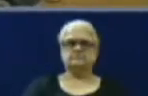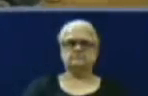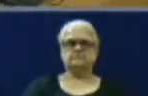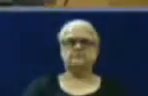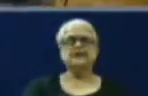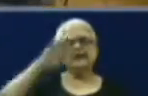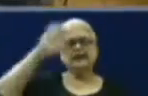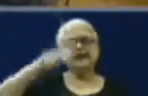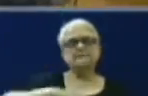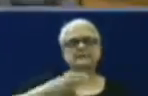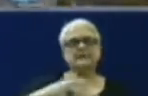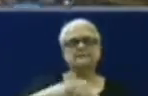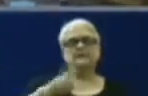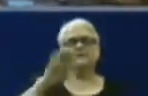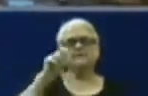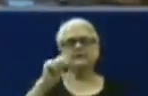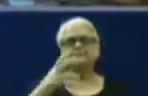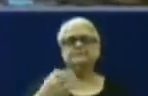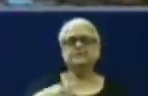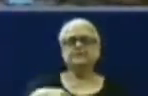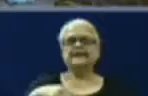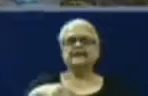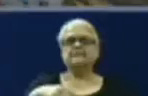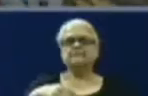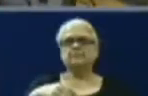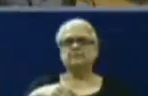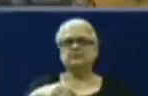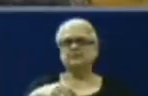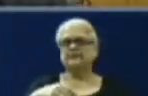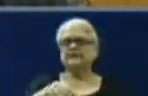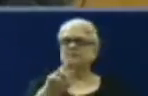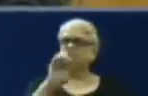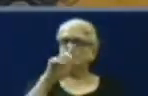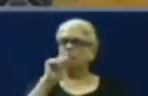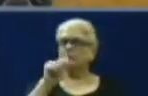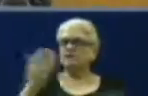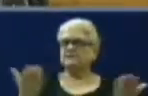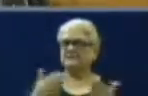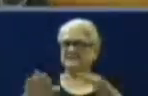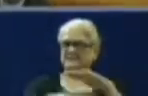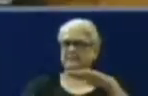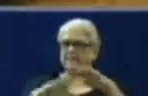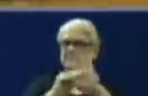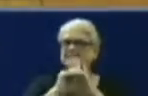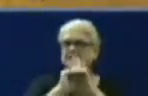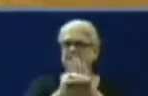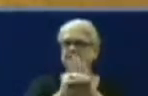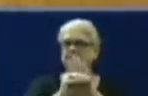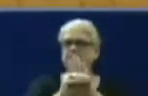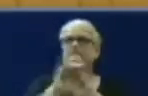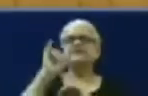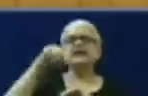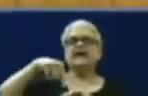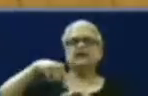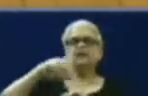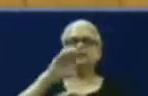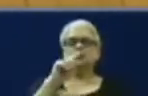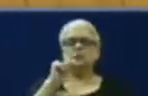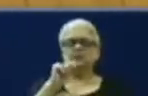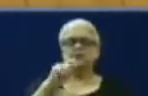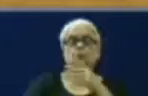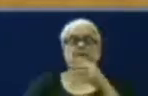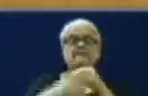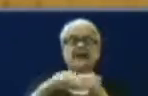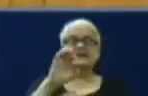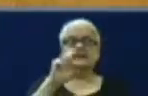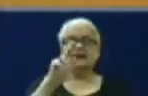Hi, my name is Banushiri Sathiavolo. The robot you see here is the basic model VEX IQ robot with the added claw. We